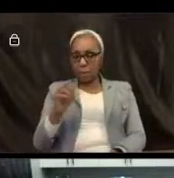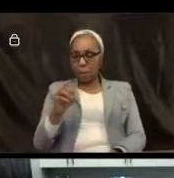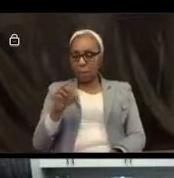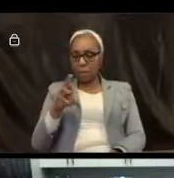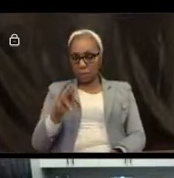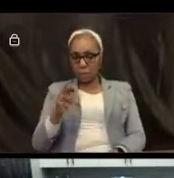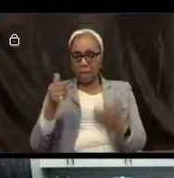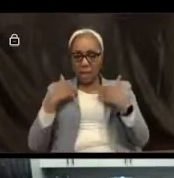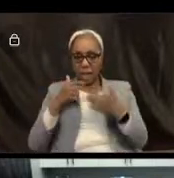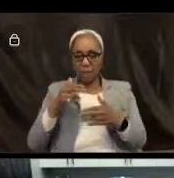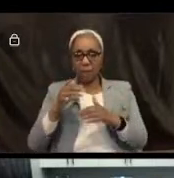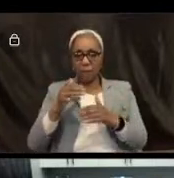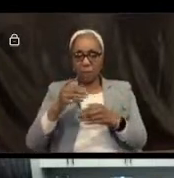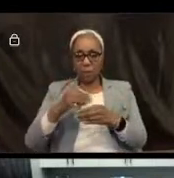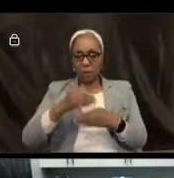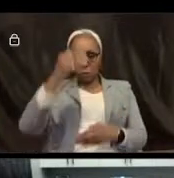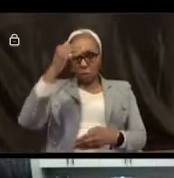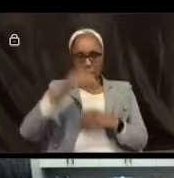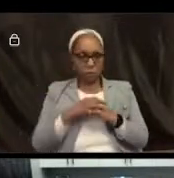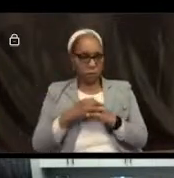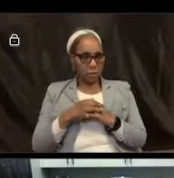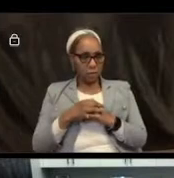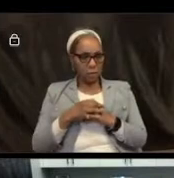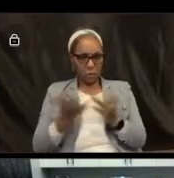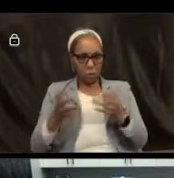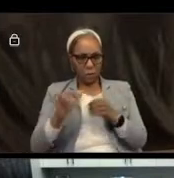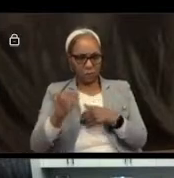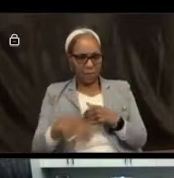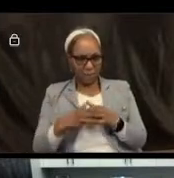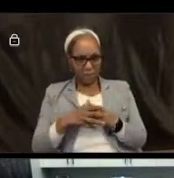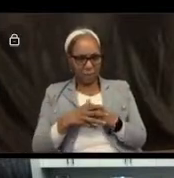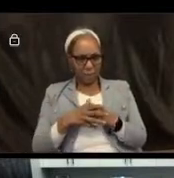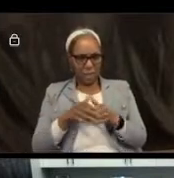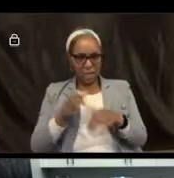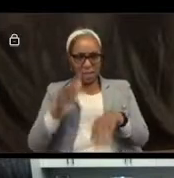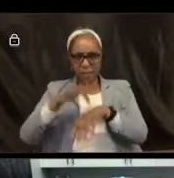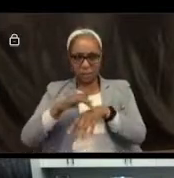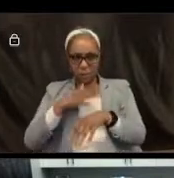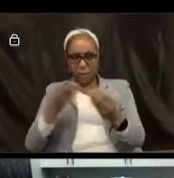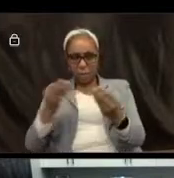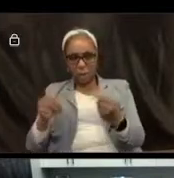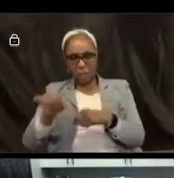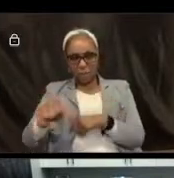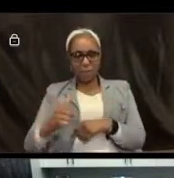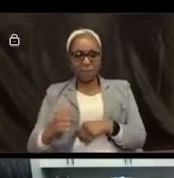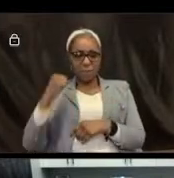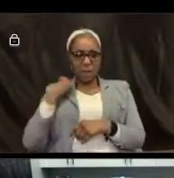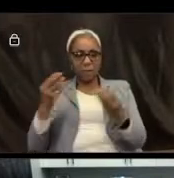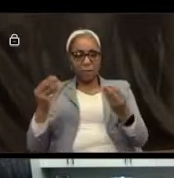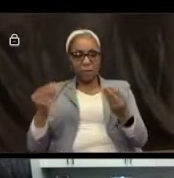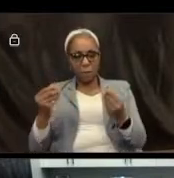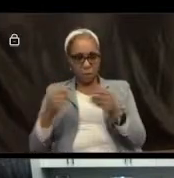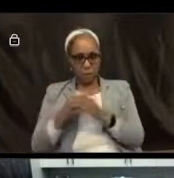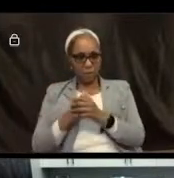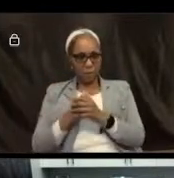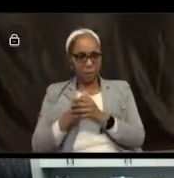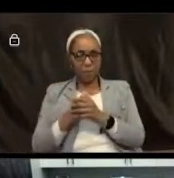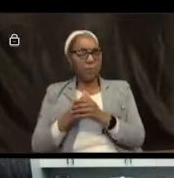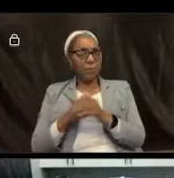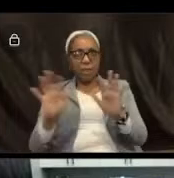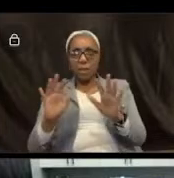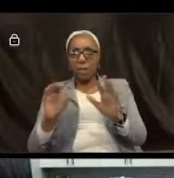and a driveway off of Chester Street. Okay, what is this? This is where it's touching my property? That is just the back of the property as it meets yours. It